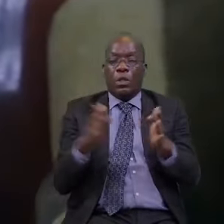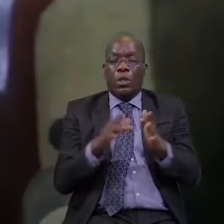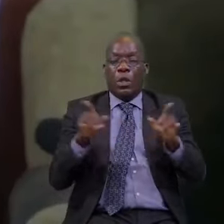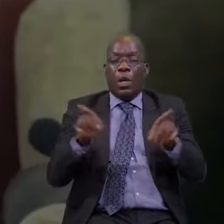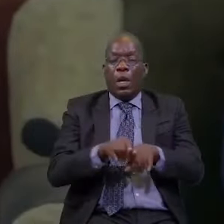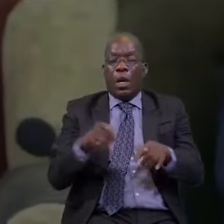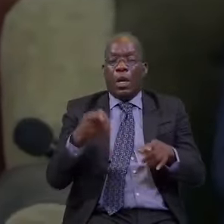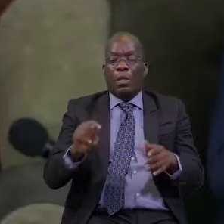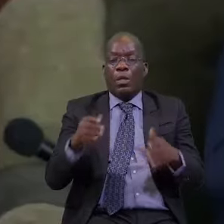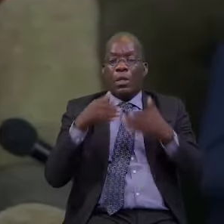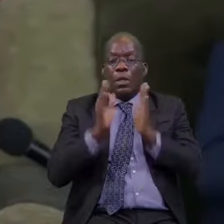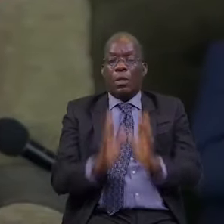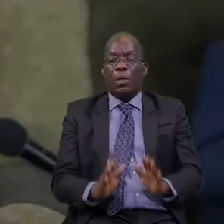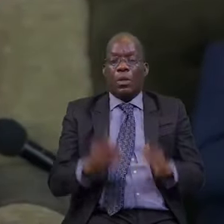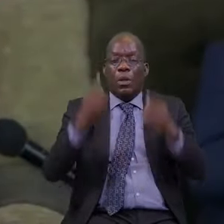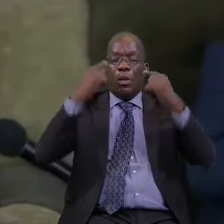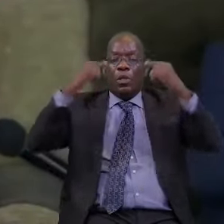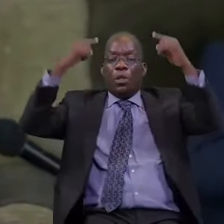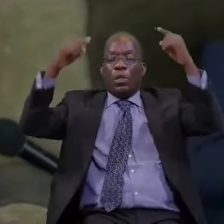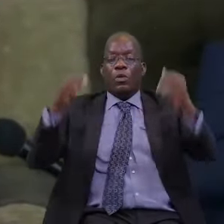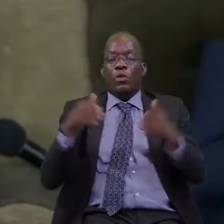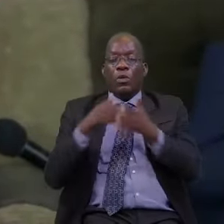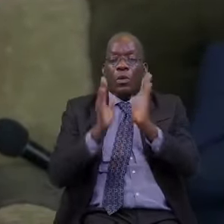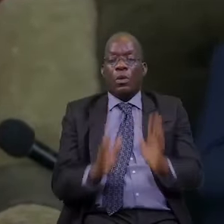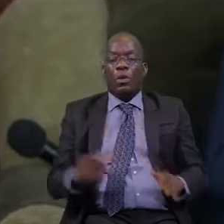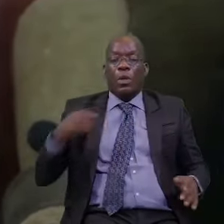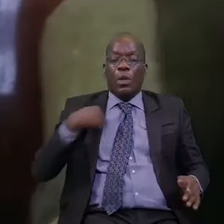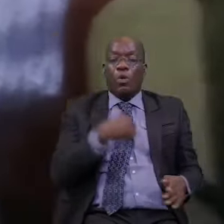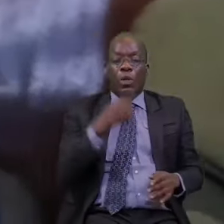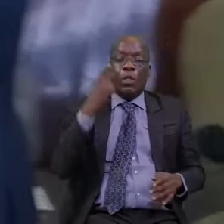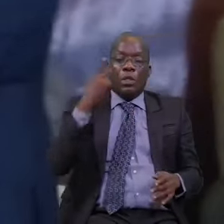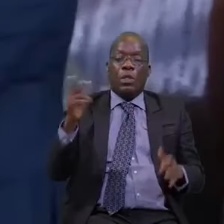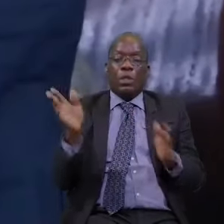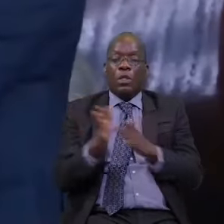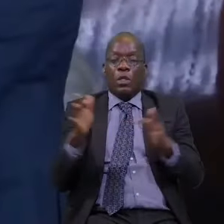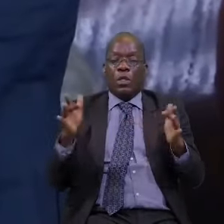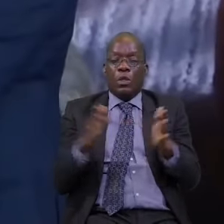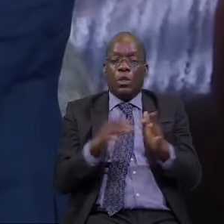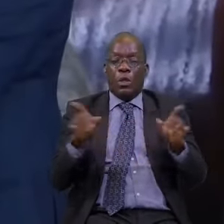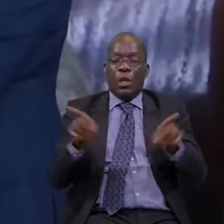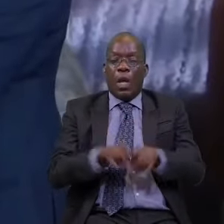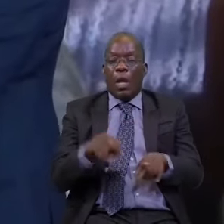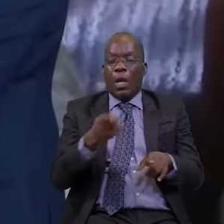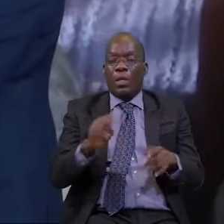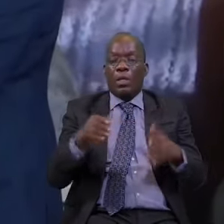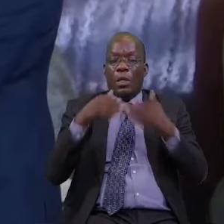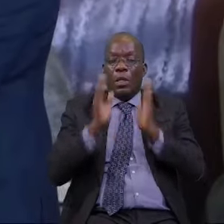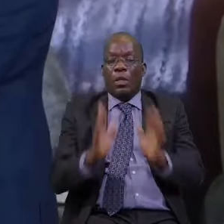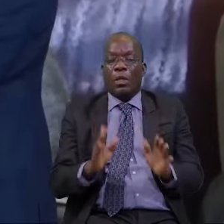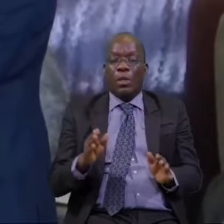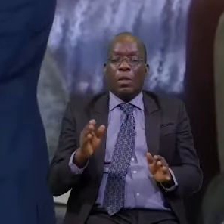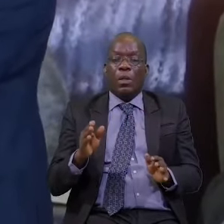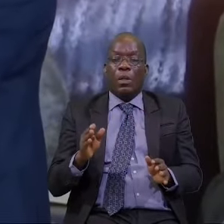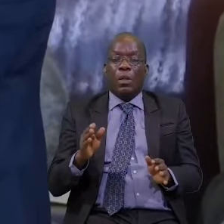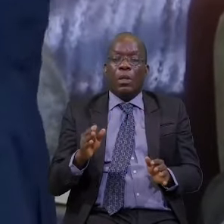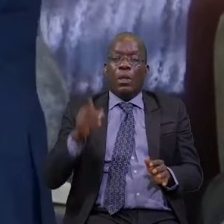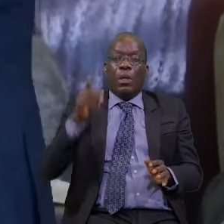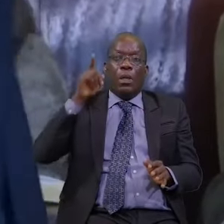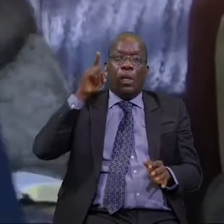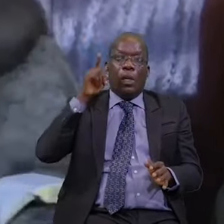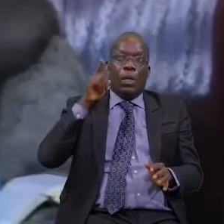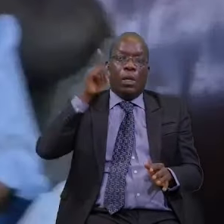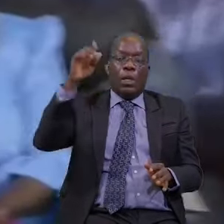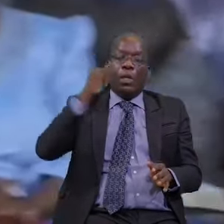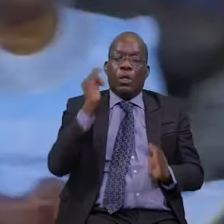the successful leader. We're seeing Jesus as the leader, is a strategizing